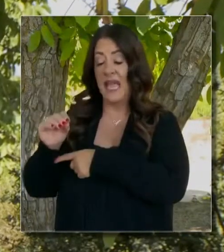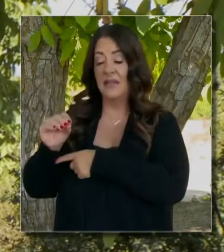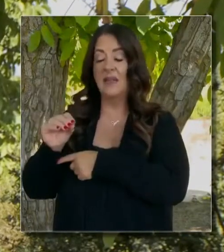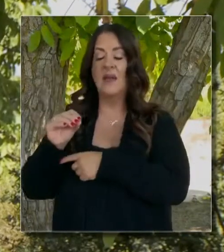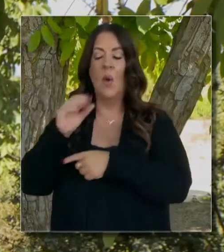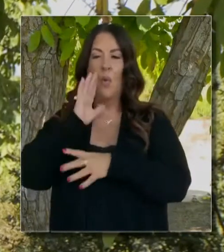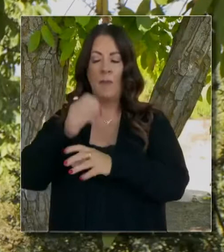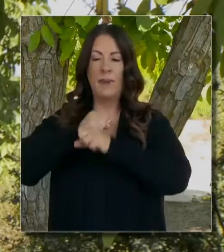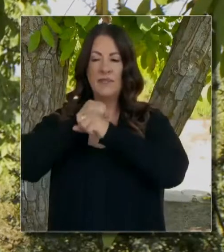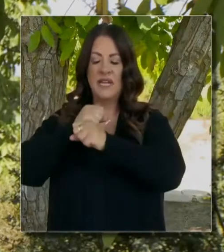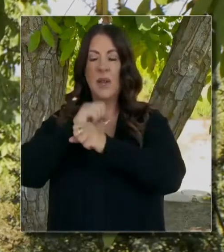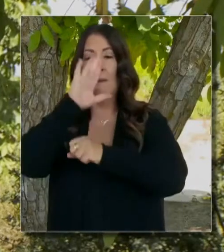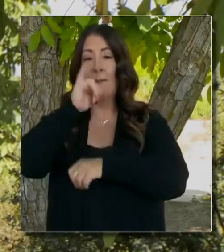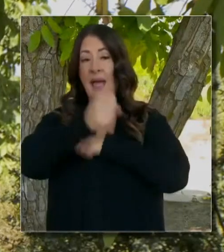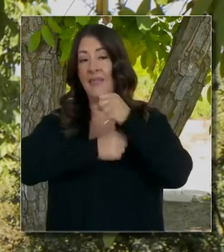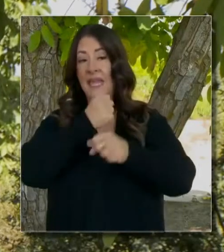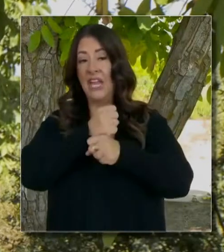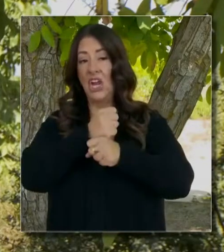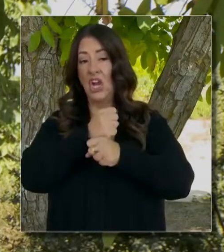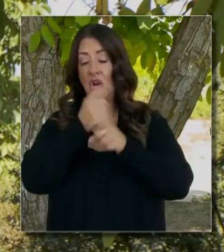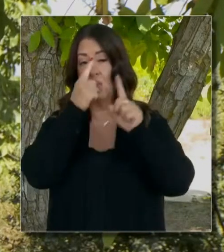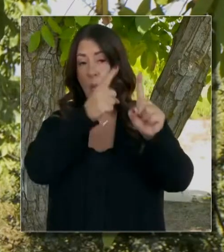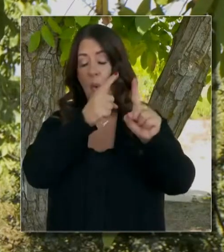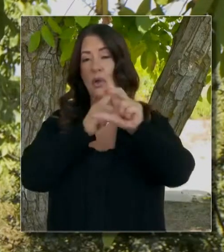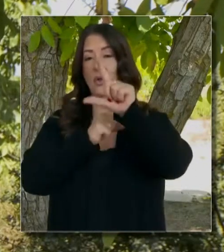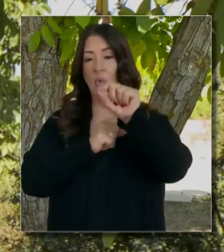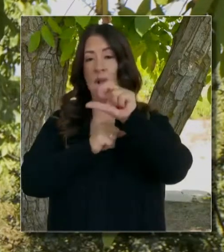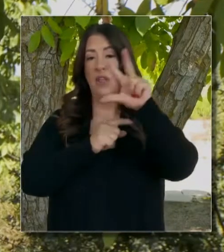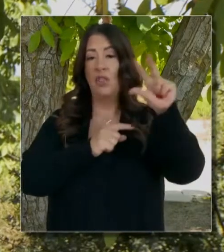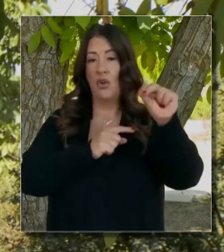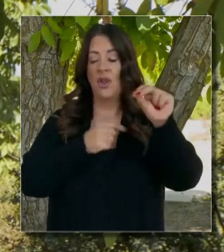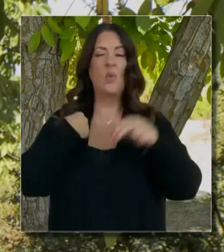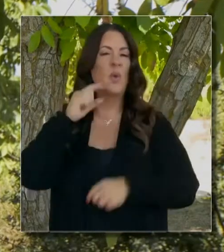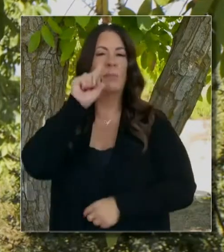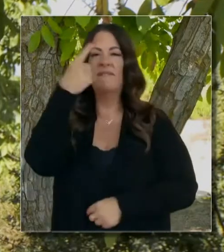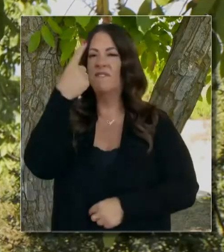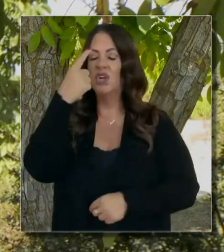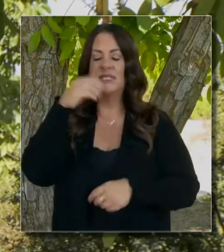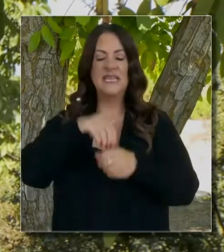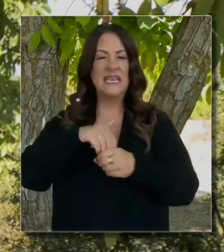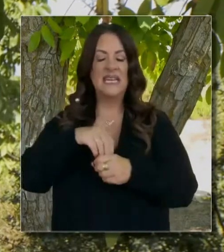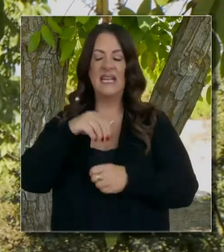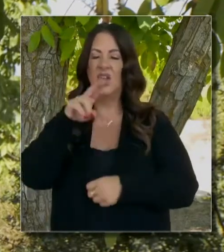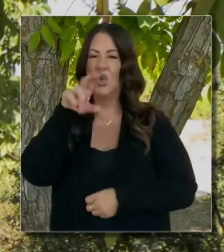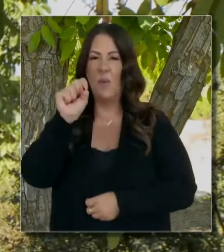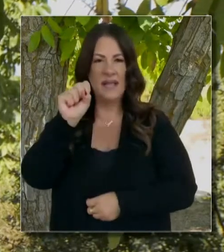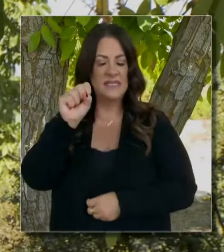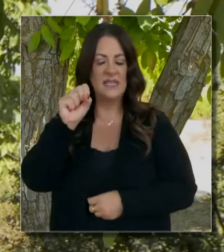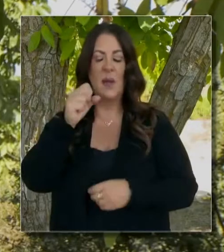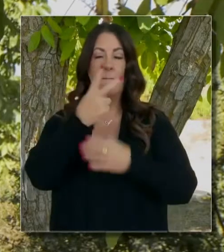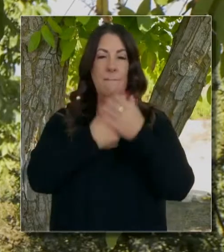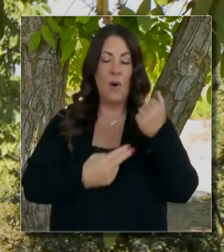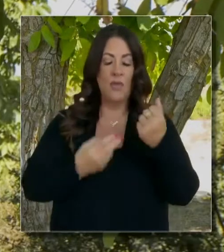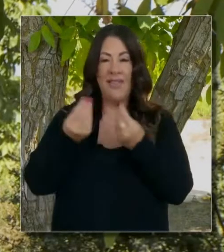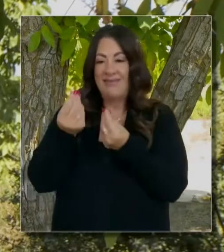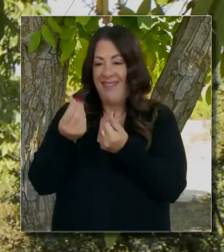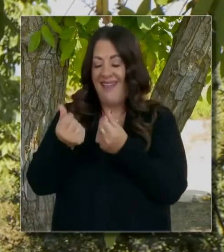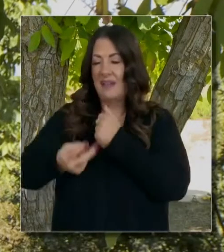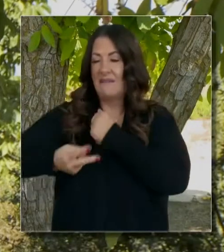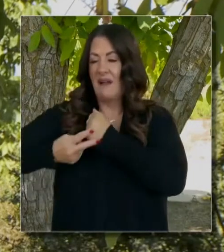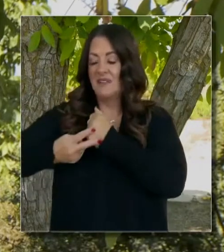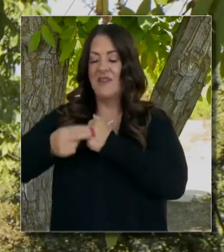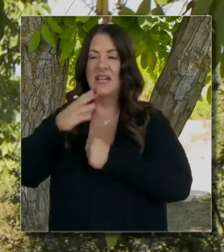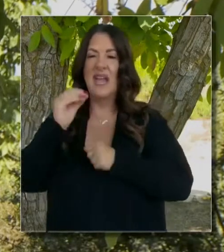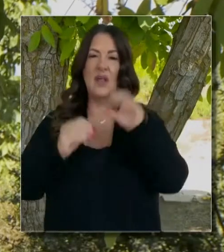2030 is the mandate and the goal. We'll be the first state in the United States of America to do both land conservation and